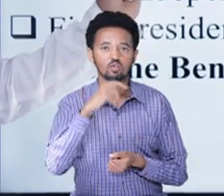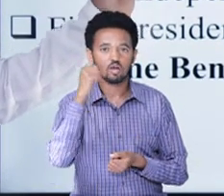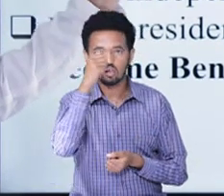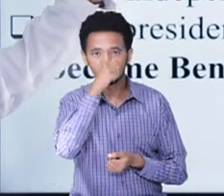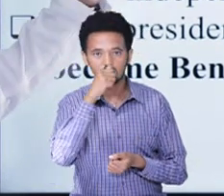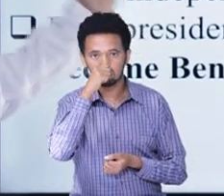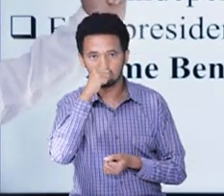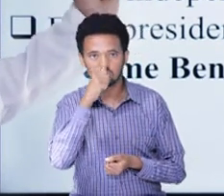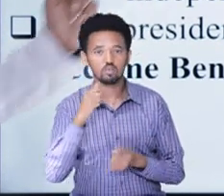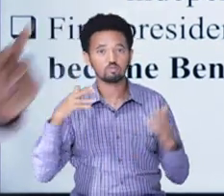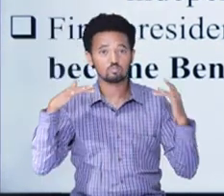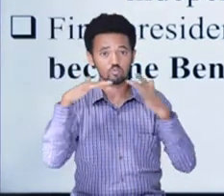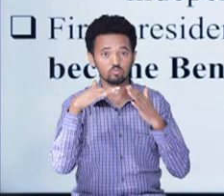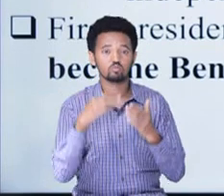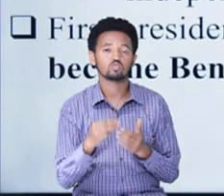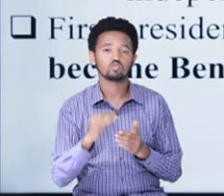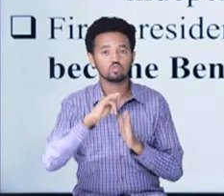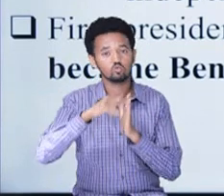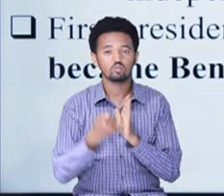War. On July 1,